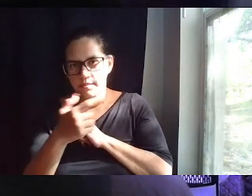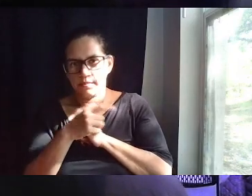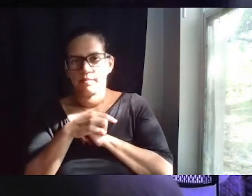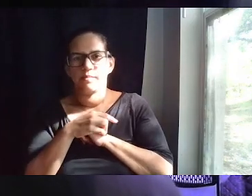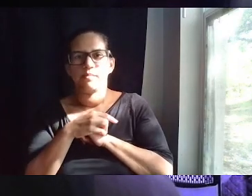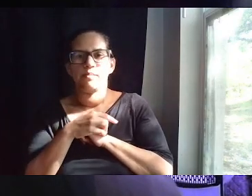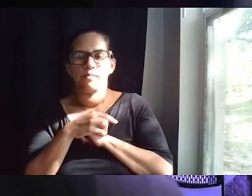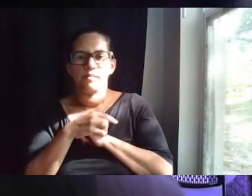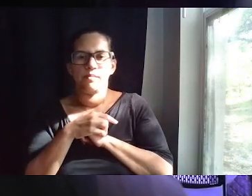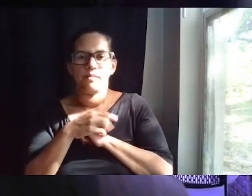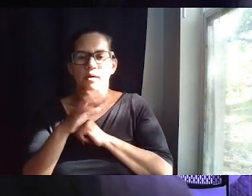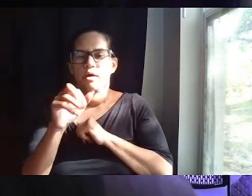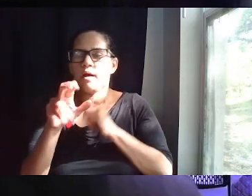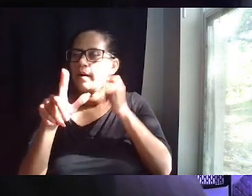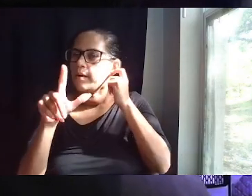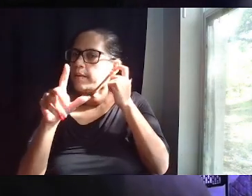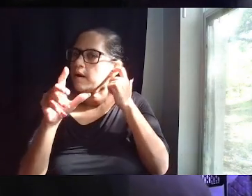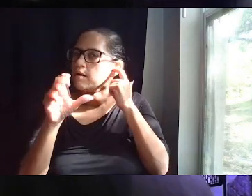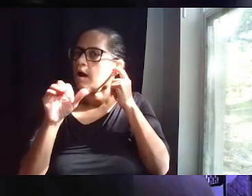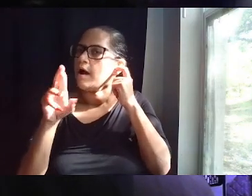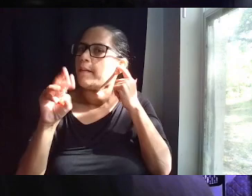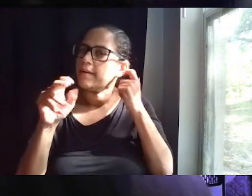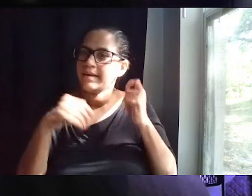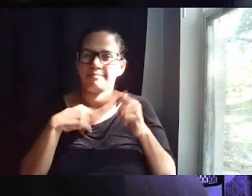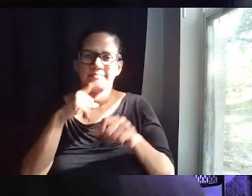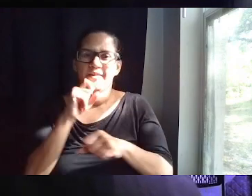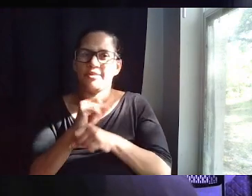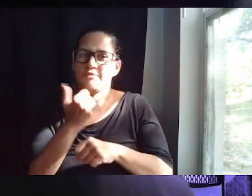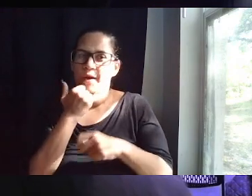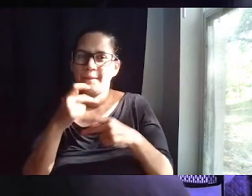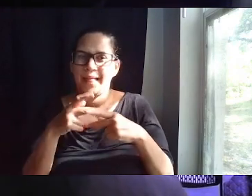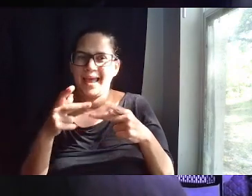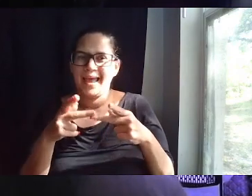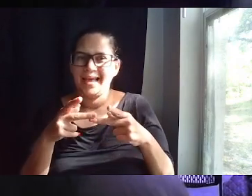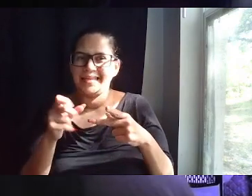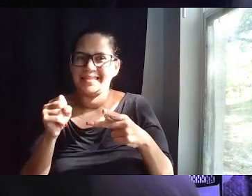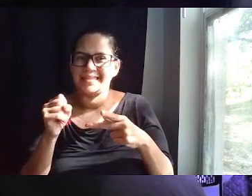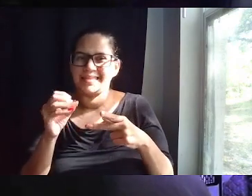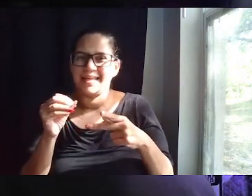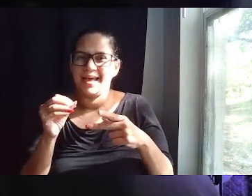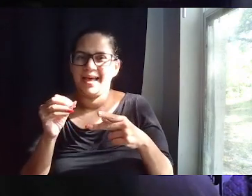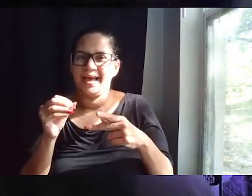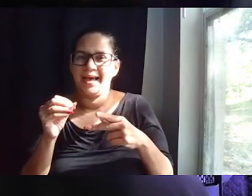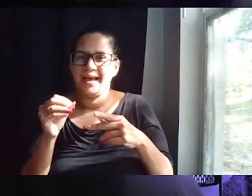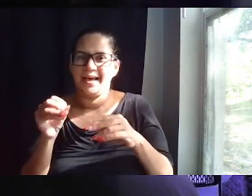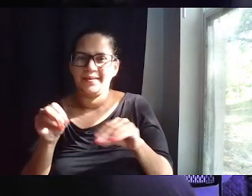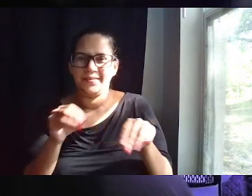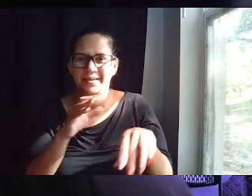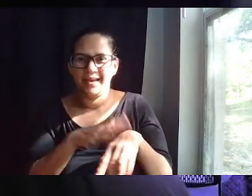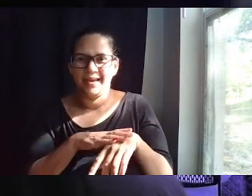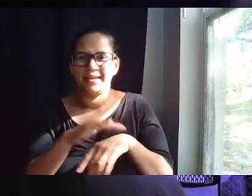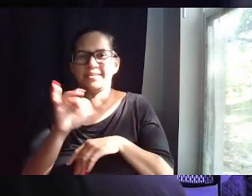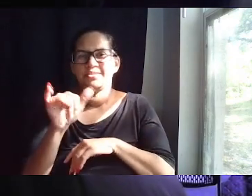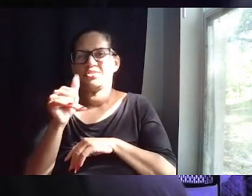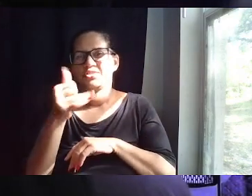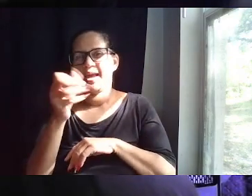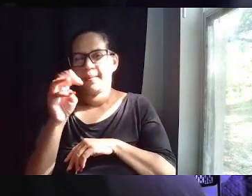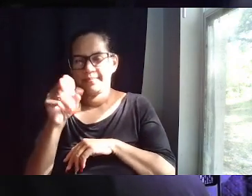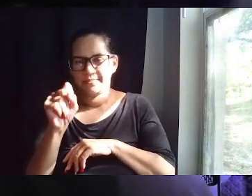I'm definitely in the wrong place. So moving on. James, 2019.